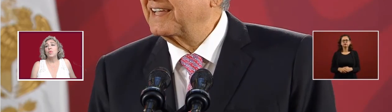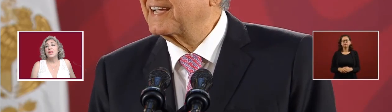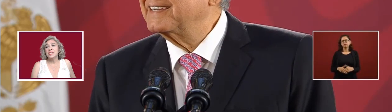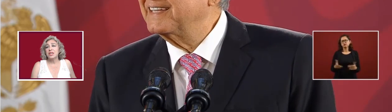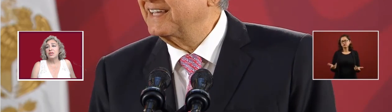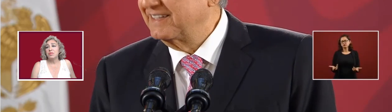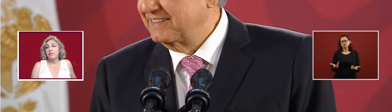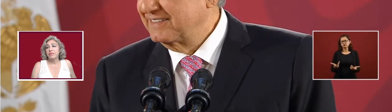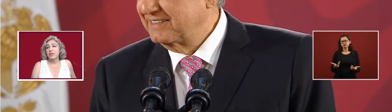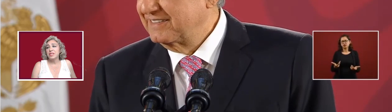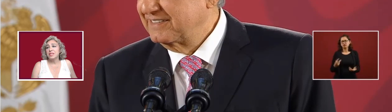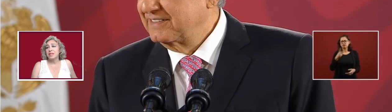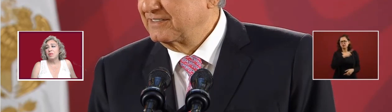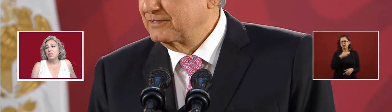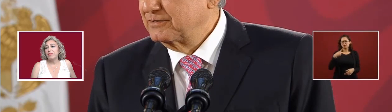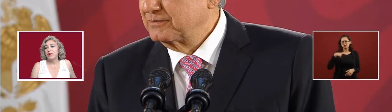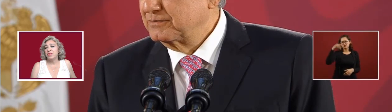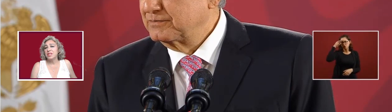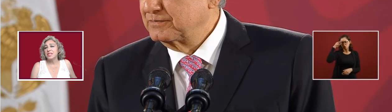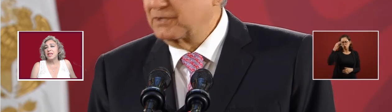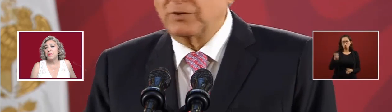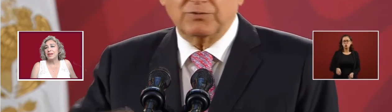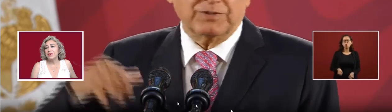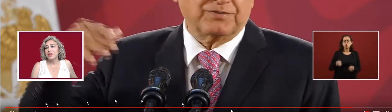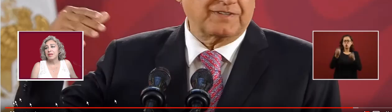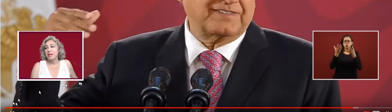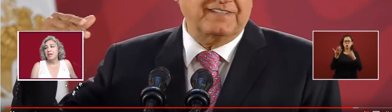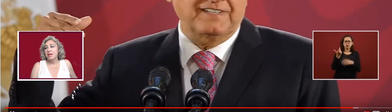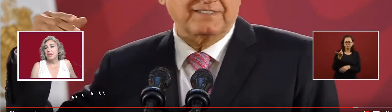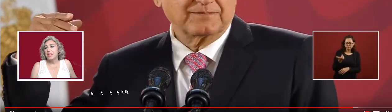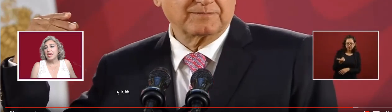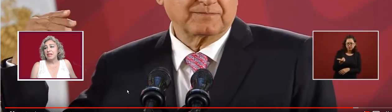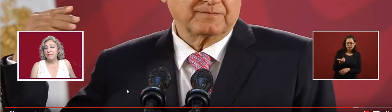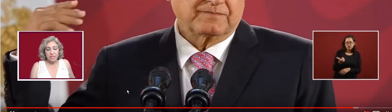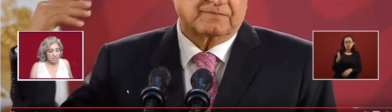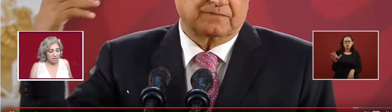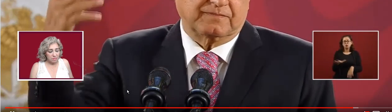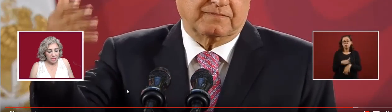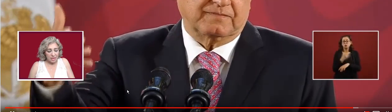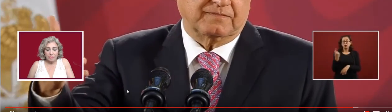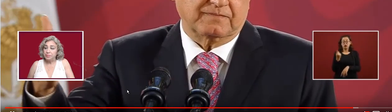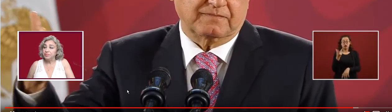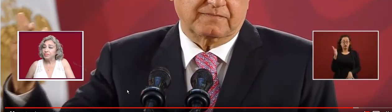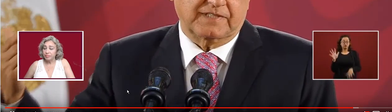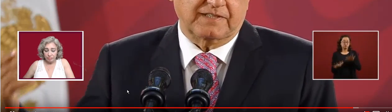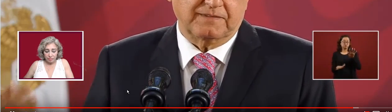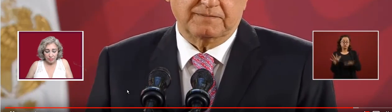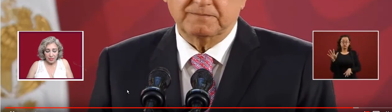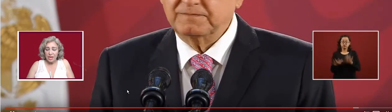what is a good referral is the amount like if it's something